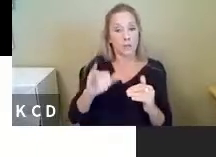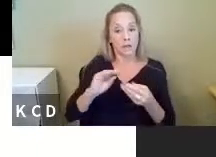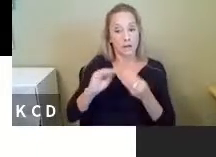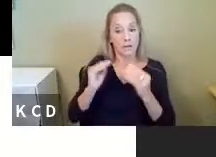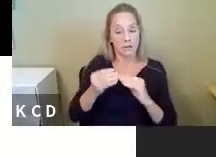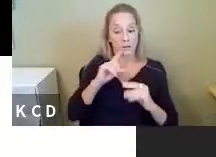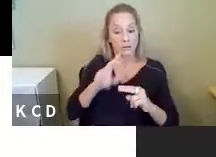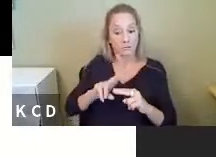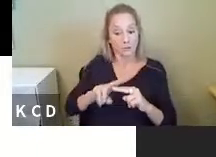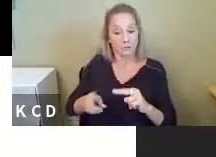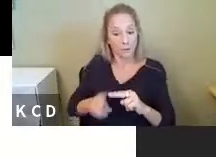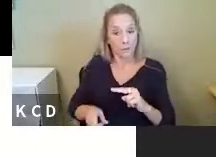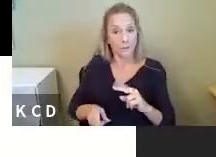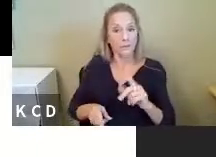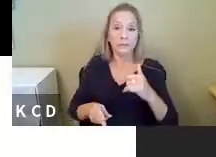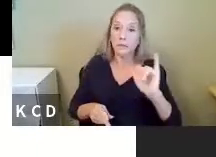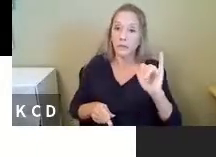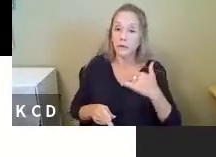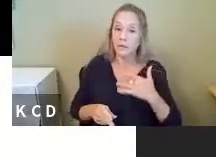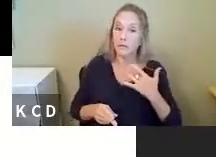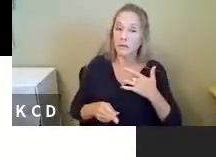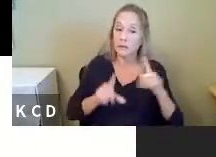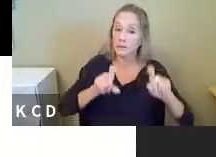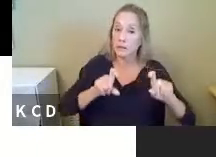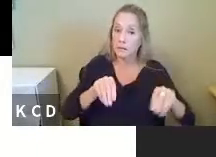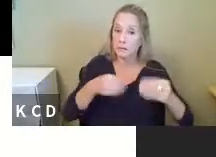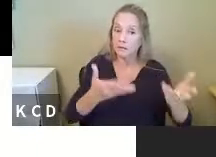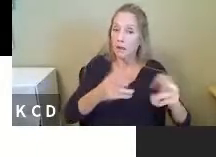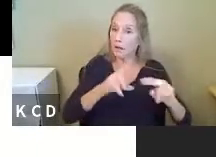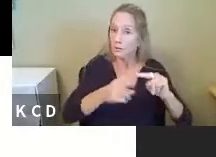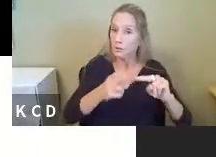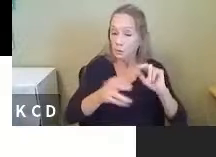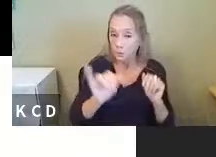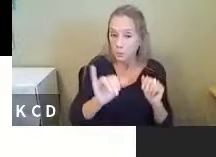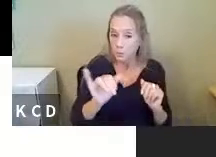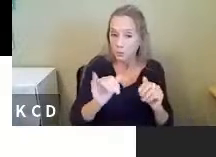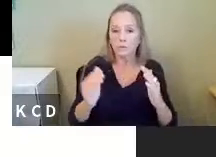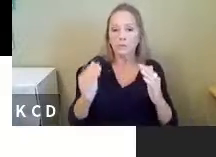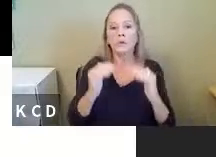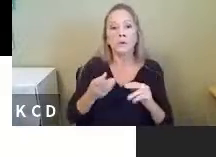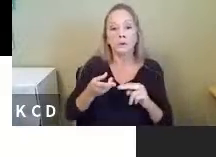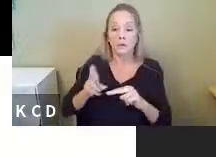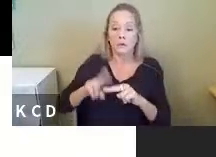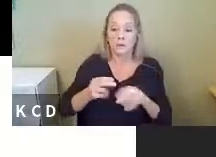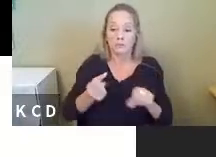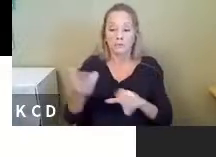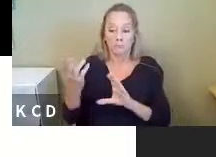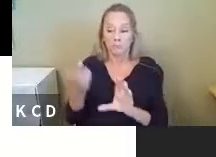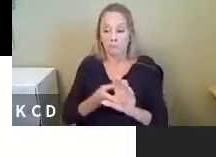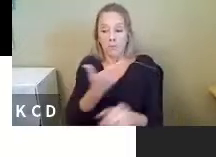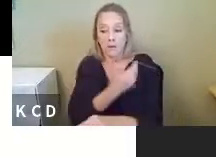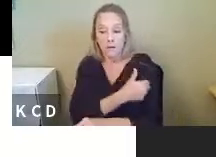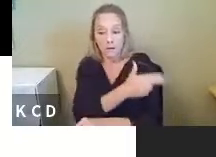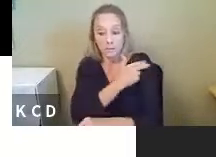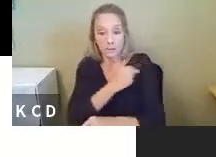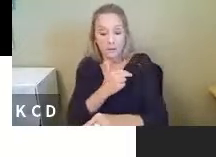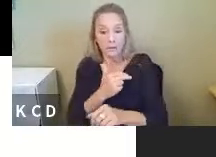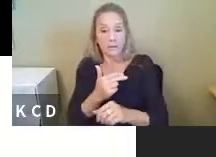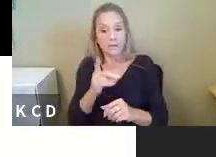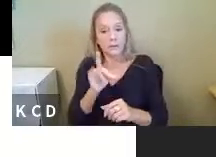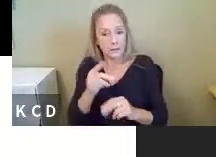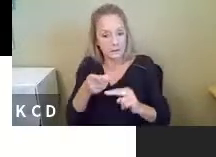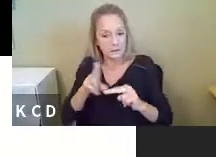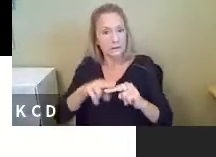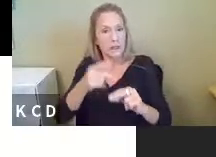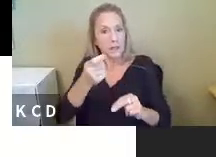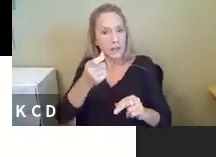about the testing volume. And then we did have an increase in inpatient census this week, but it's unclear if it's a one-time event or the beginning of a larger